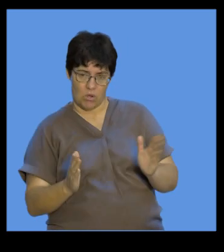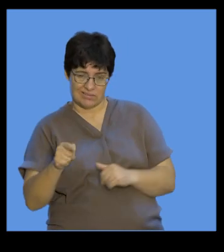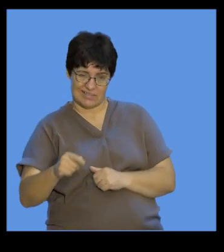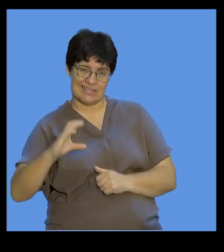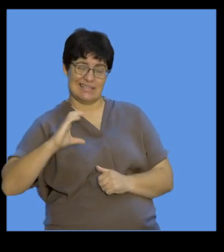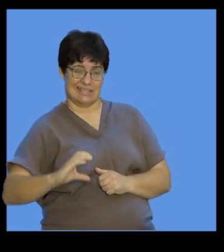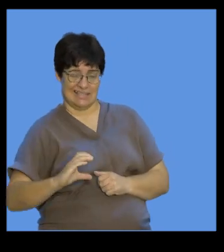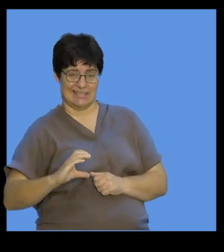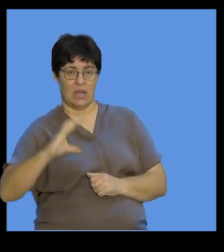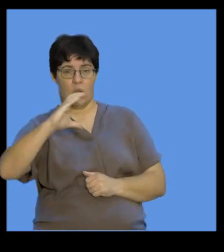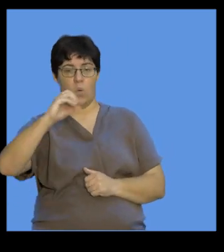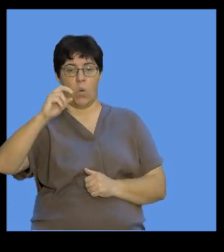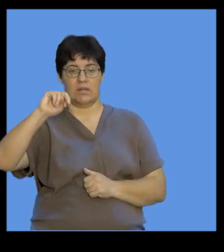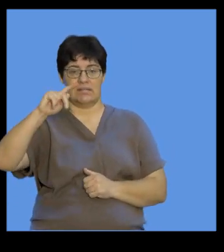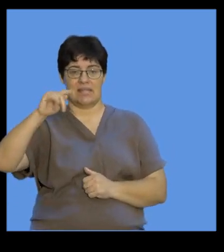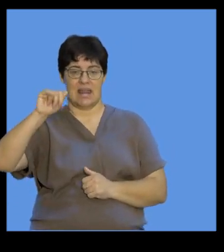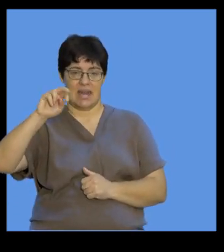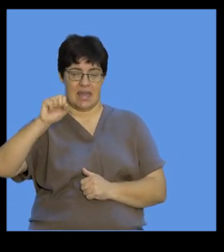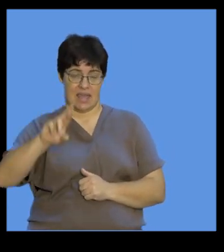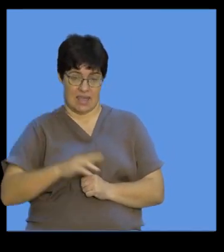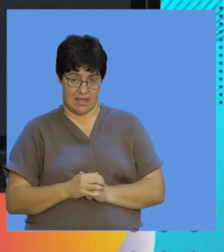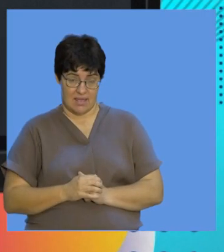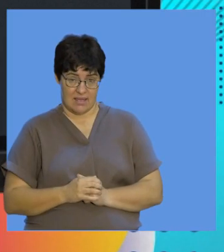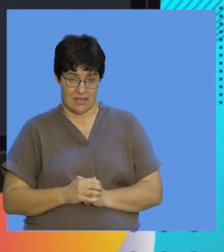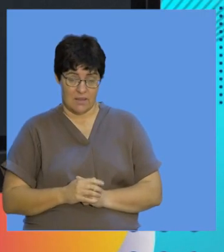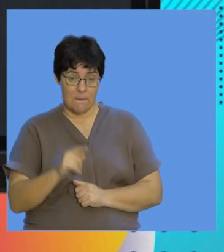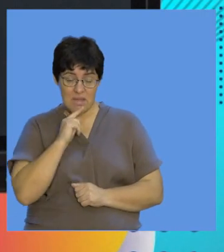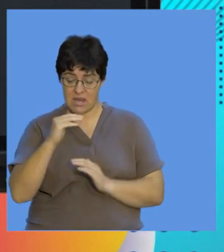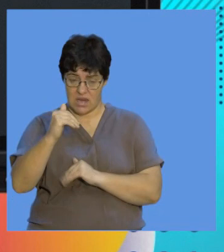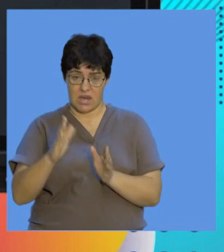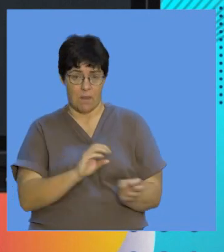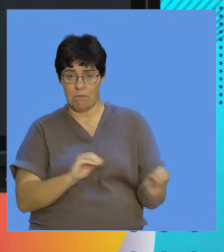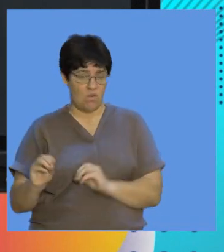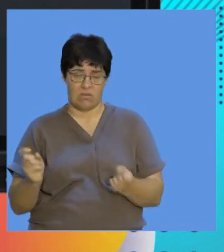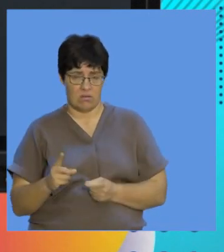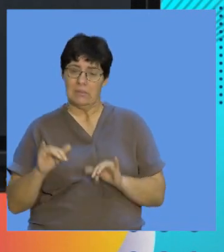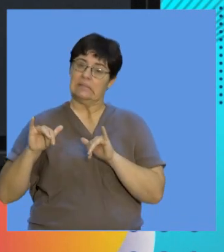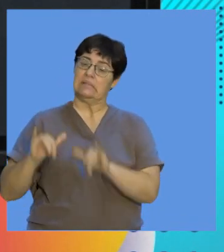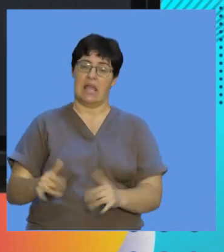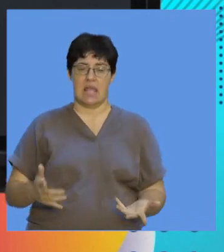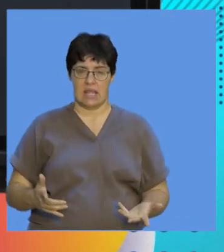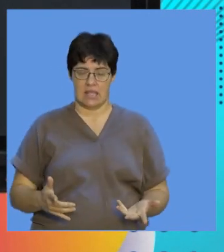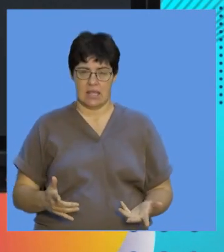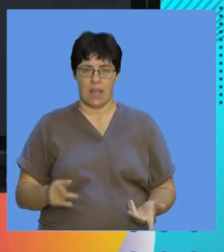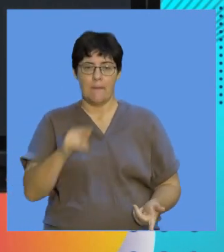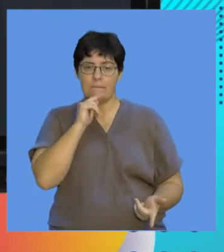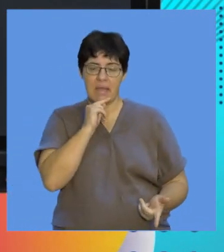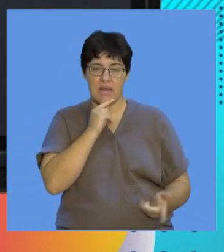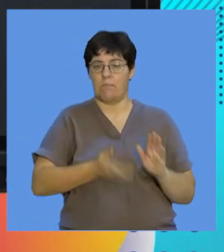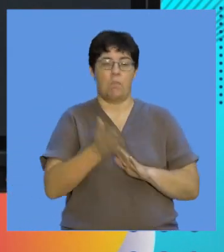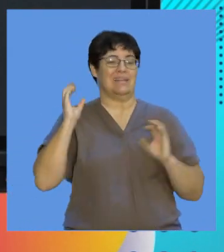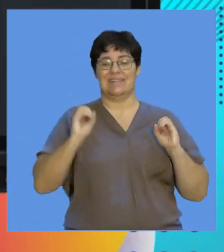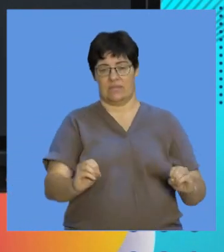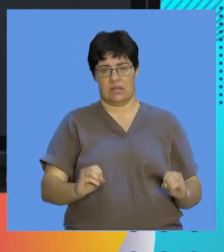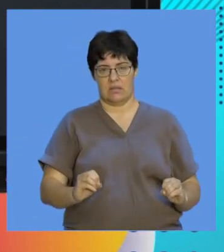Please, just because the container isn't moving and it's stationary, so it actually doesn't have a momentum, you